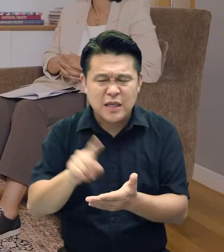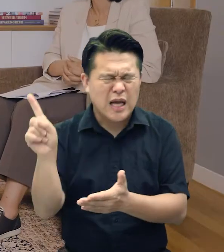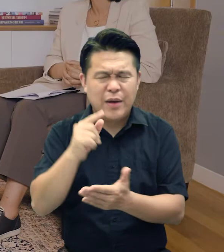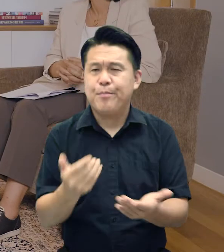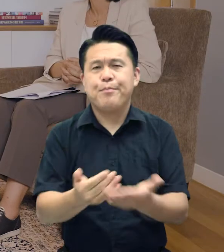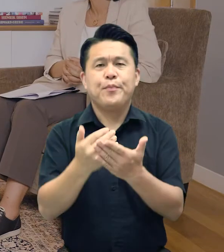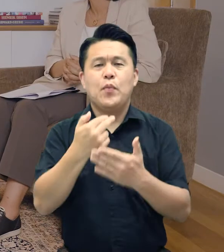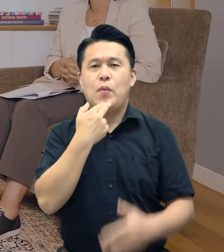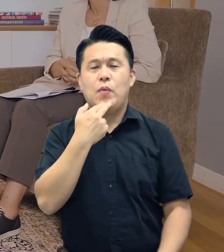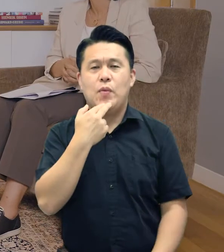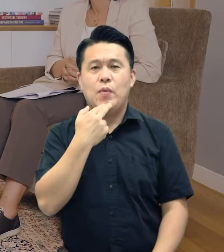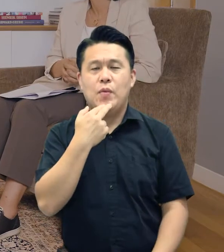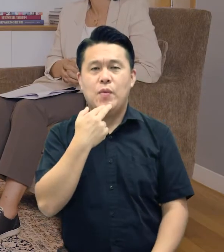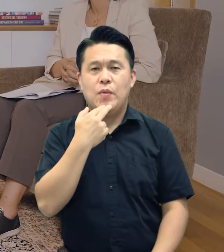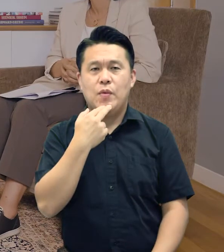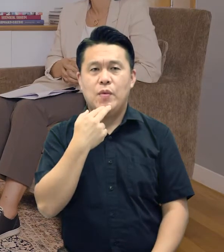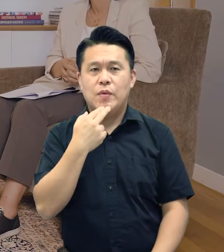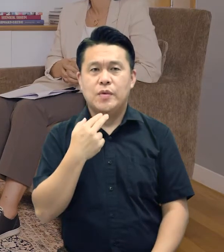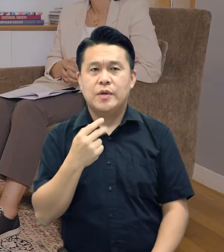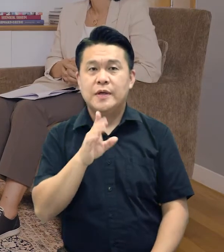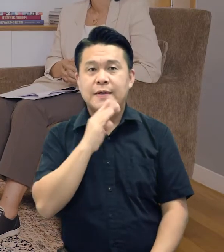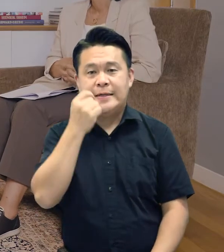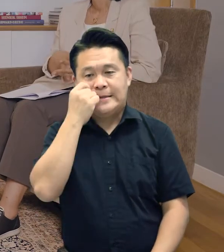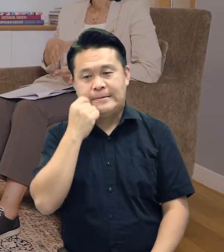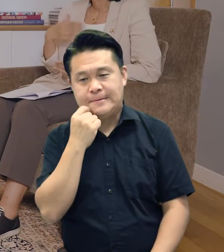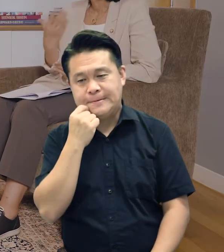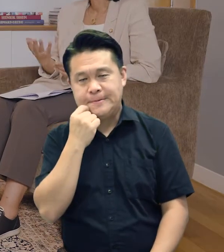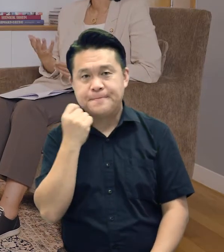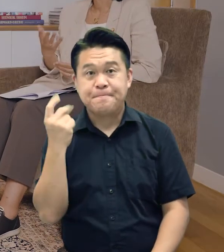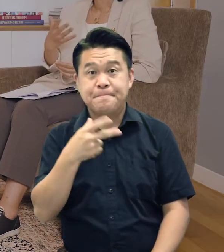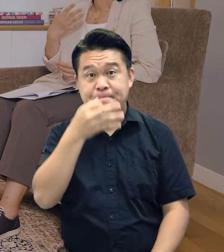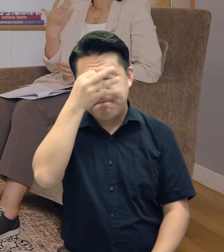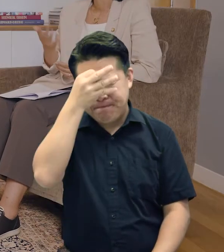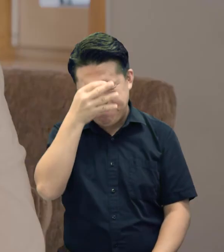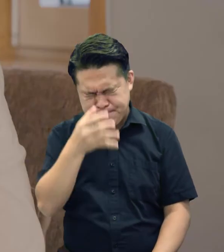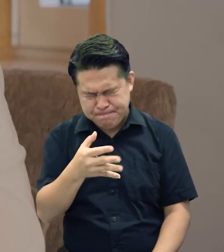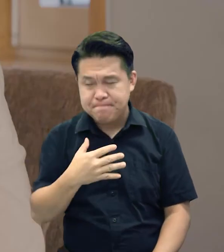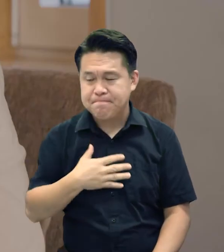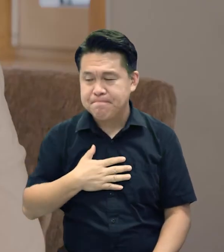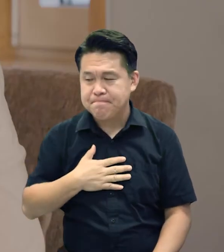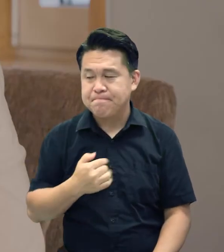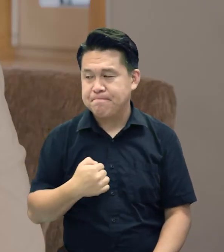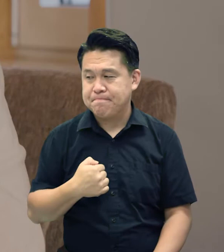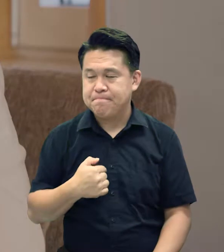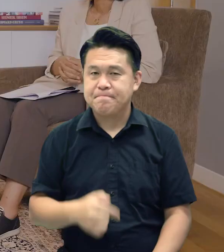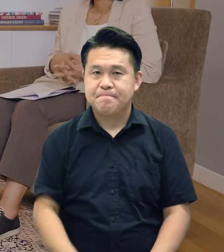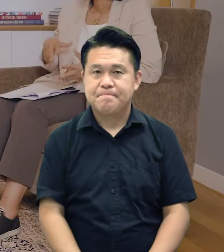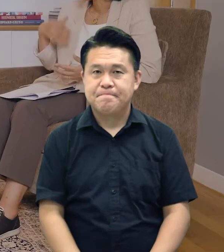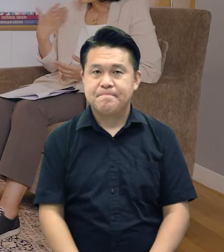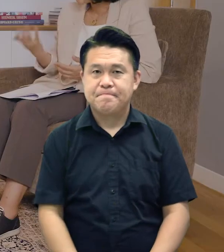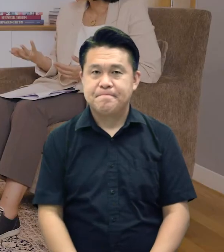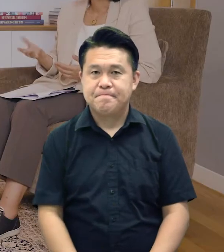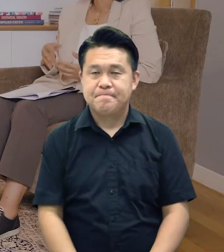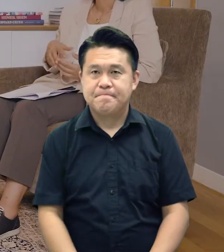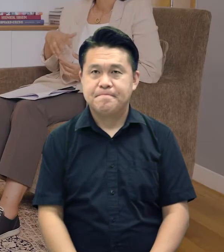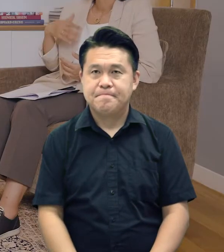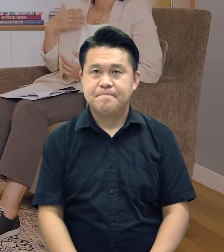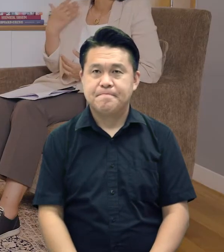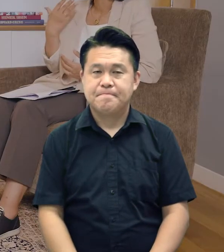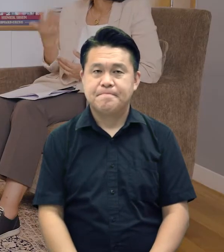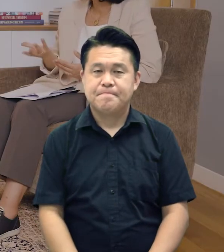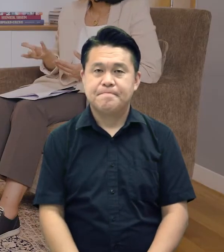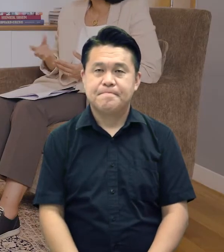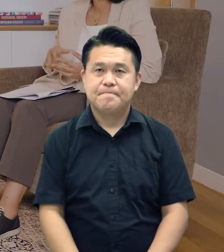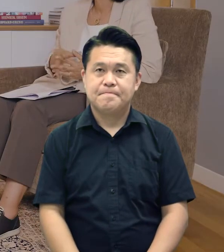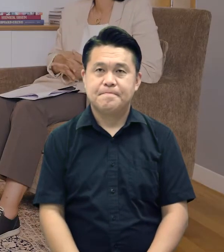many progress on this issue. I'm very sad and how can I express? Feel sorry